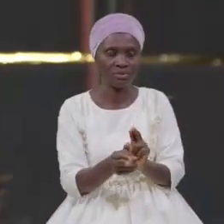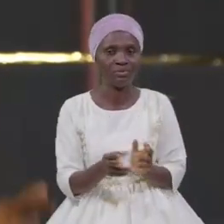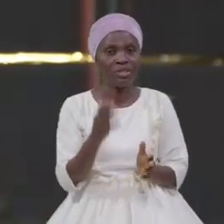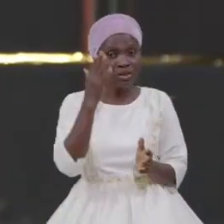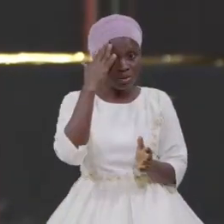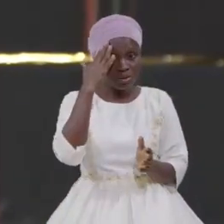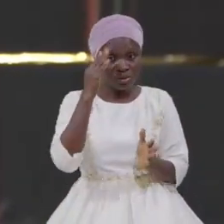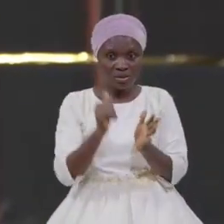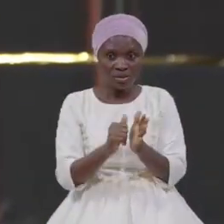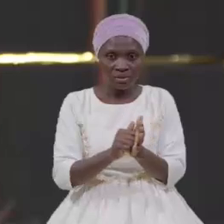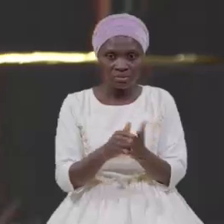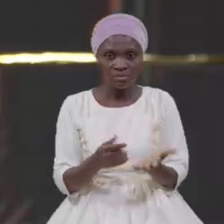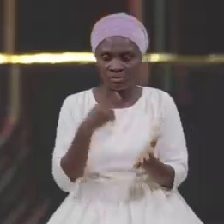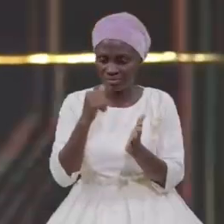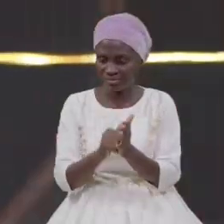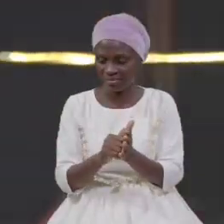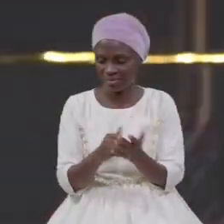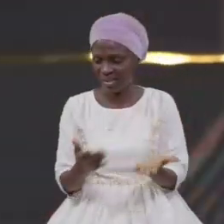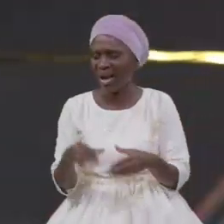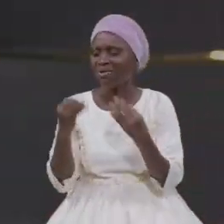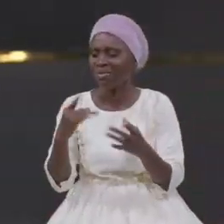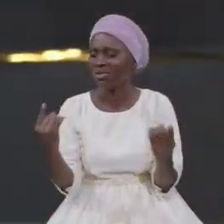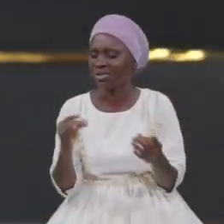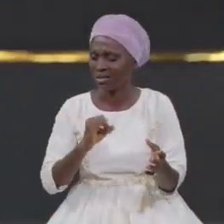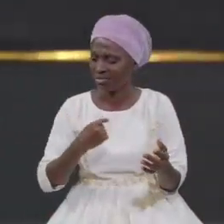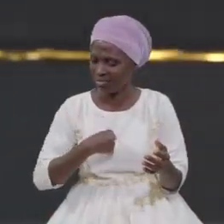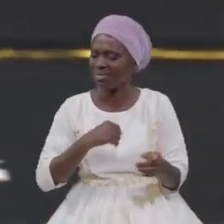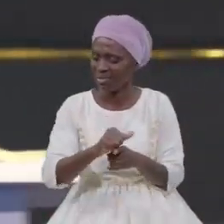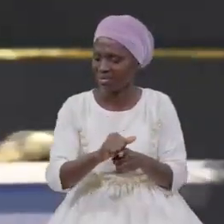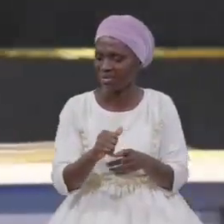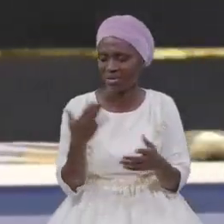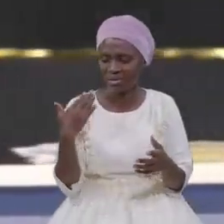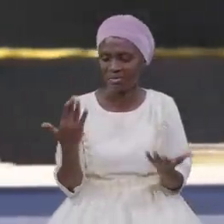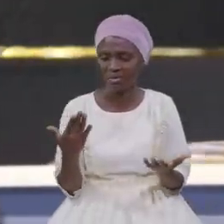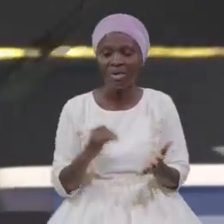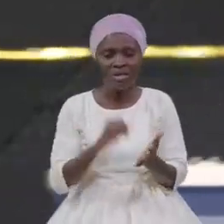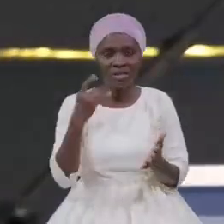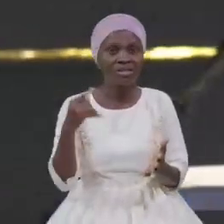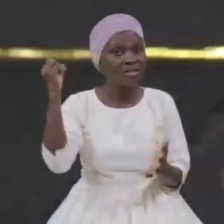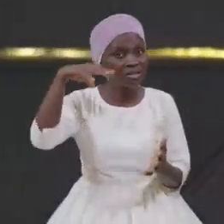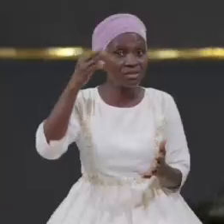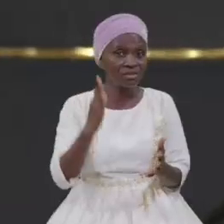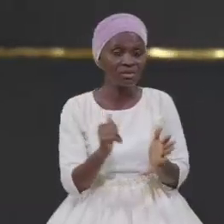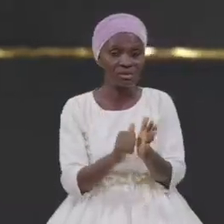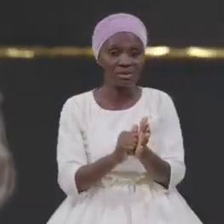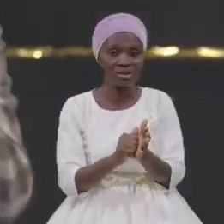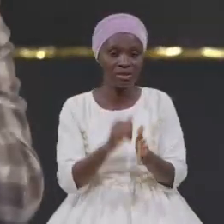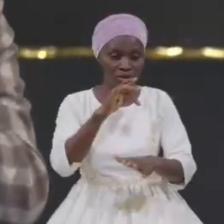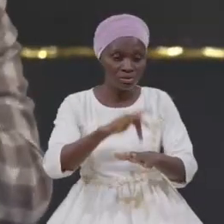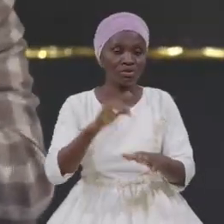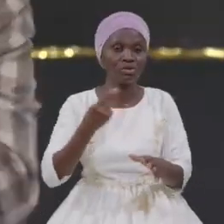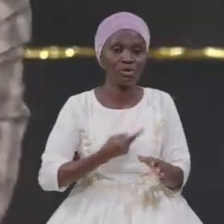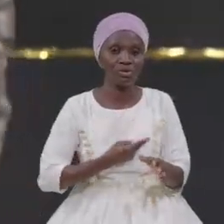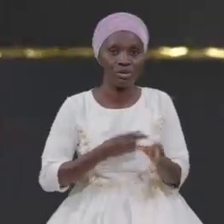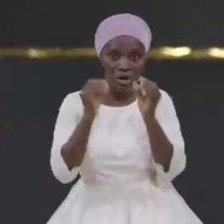What sin have I committed? And it's the grace of God that taught us to fear. The grace